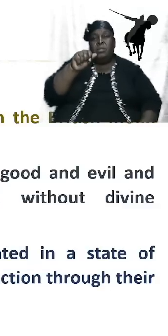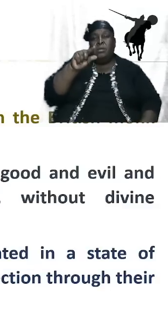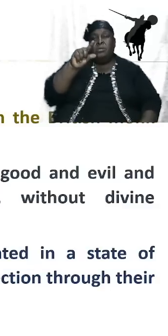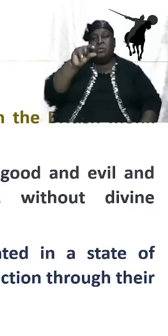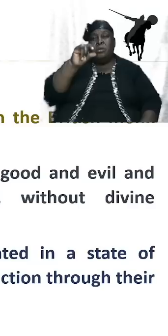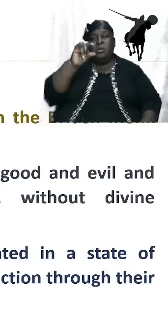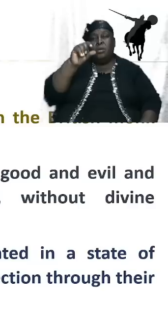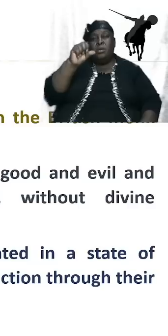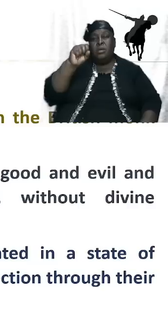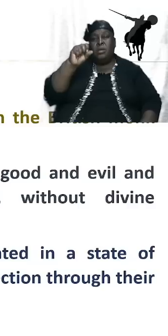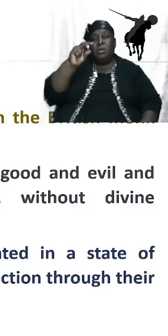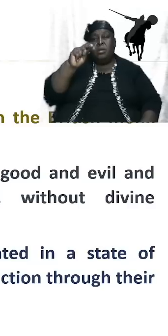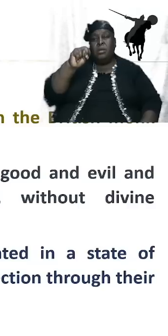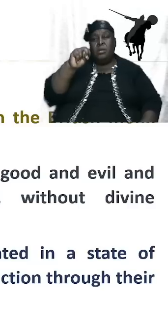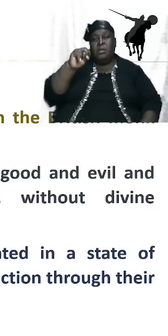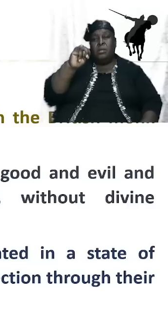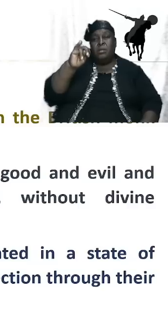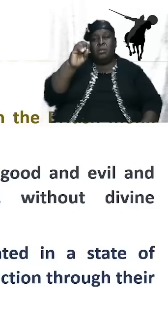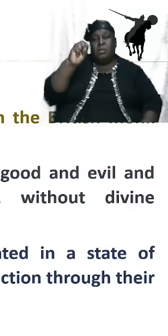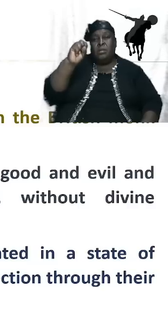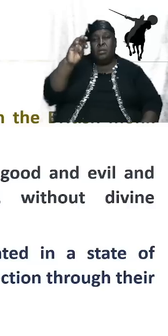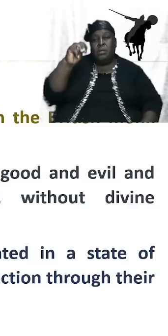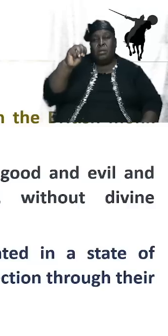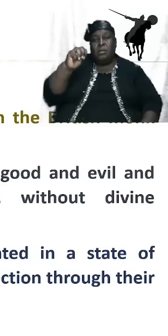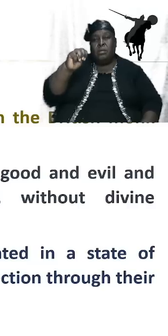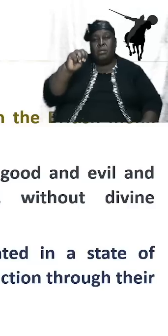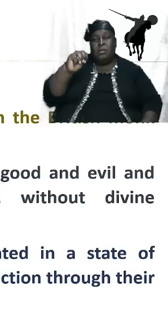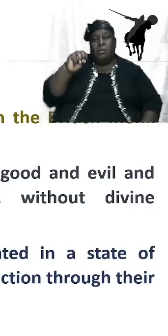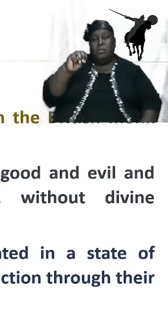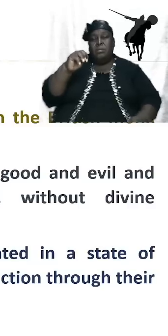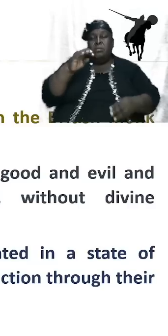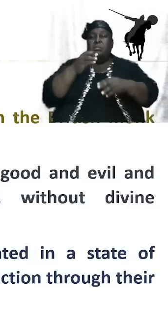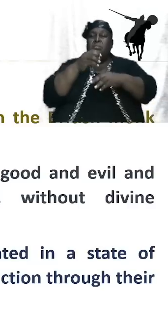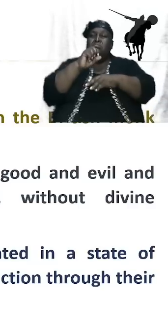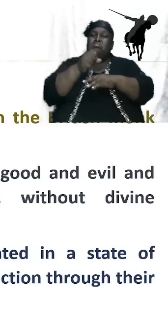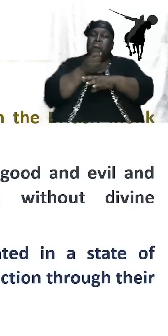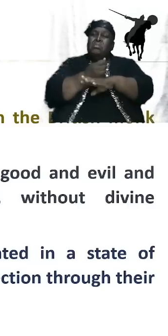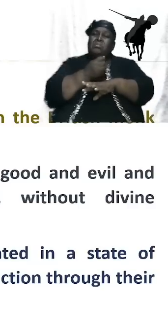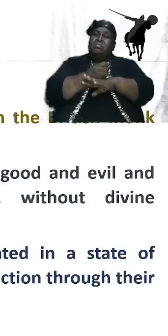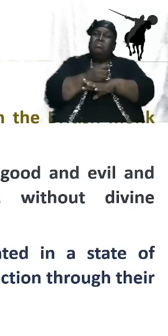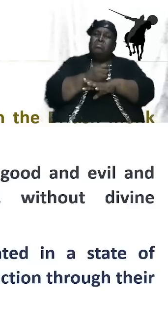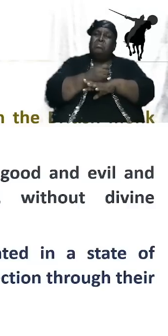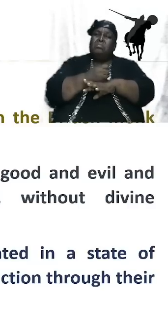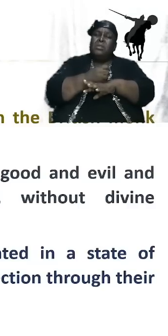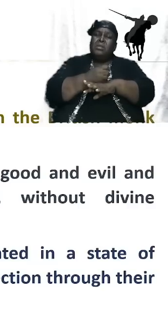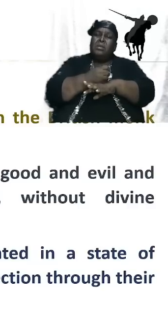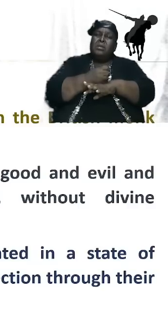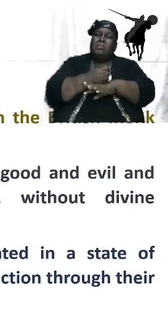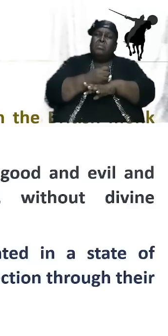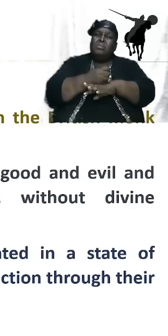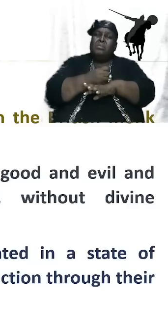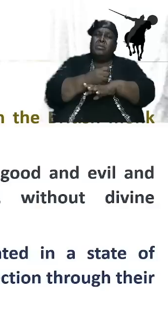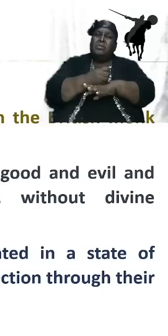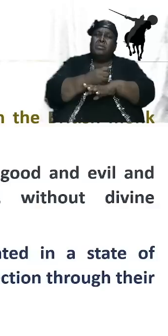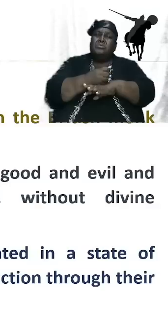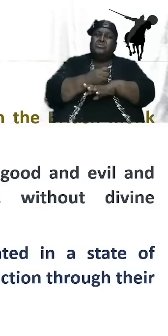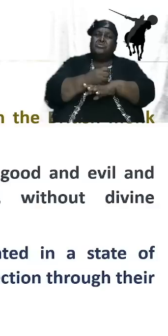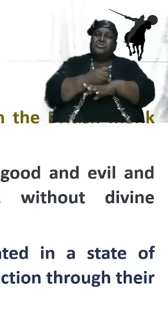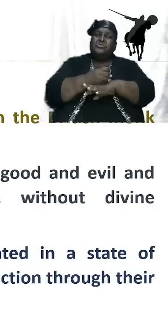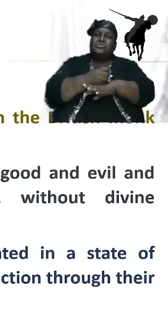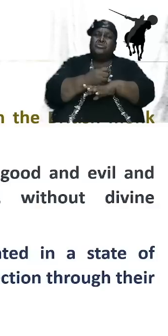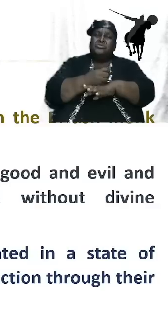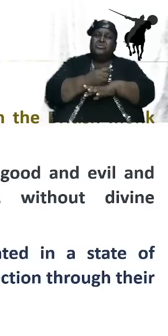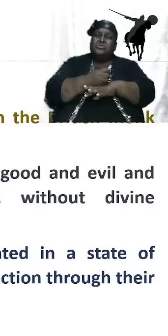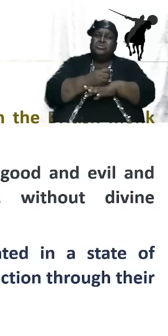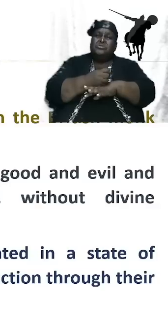And this was developed by a British monk, Pelagius. And he lived about 354 to about